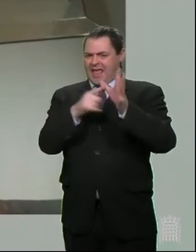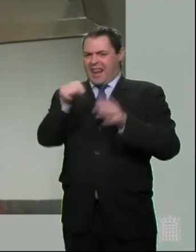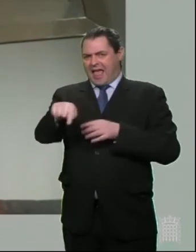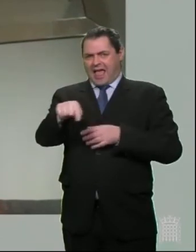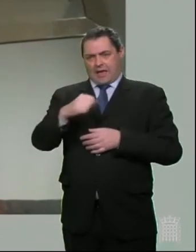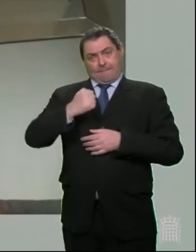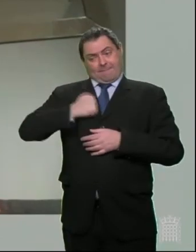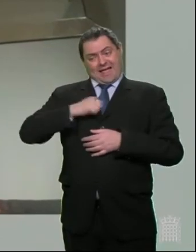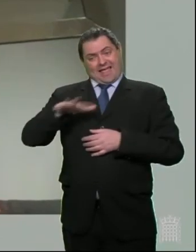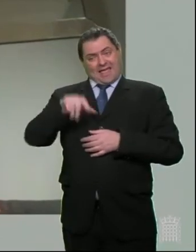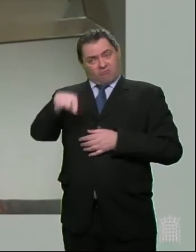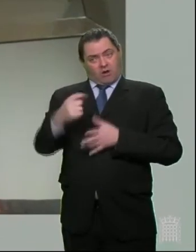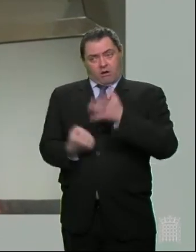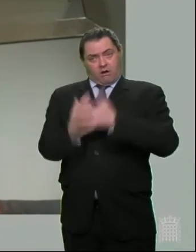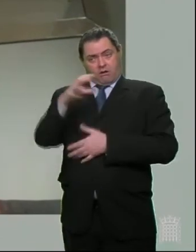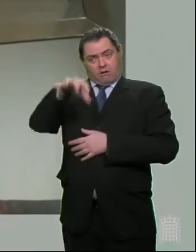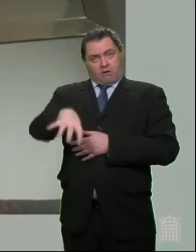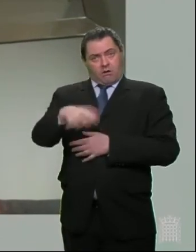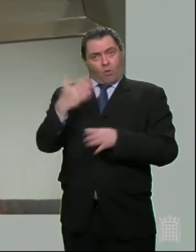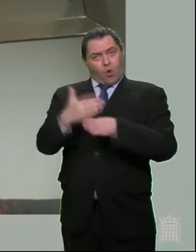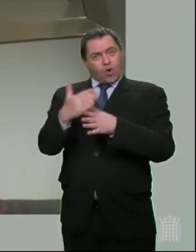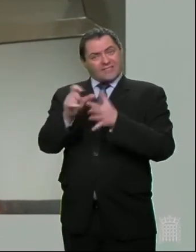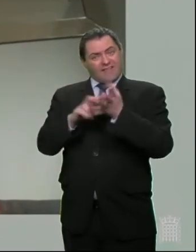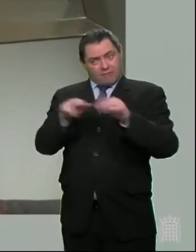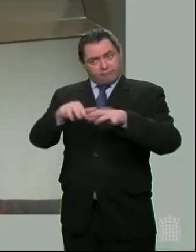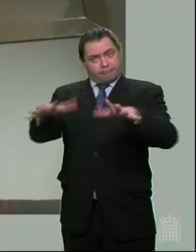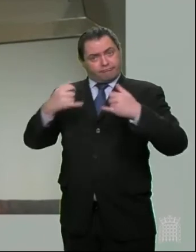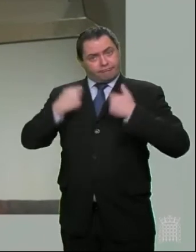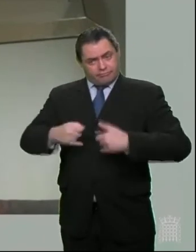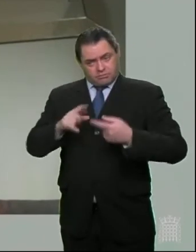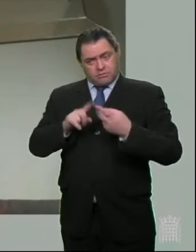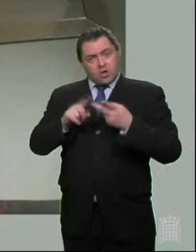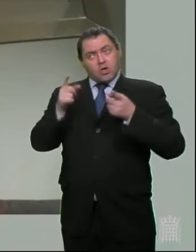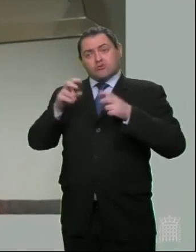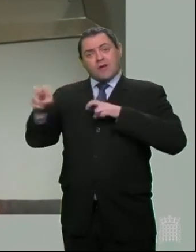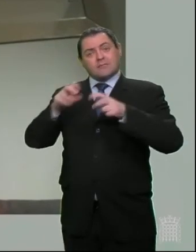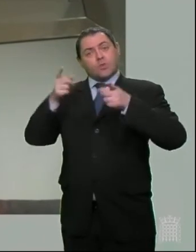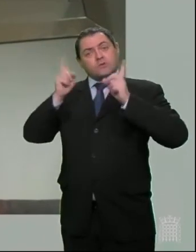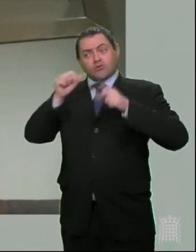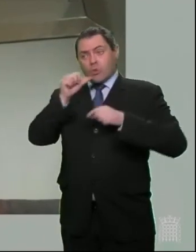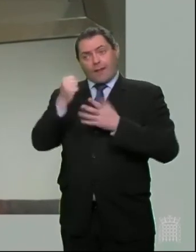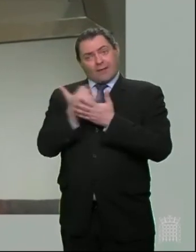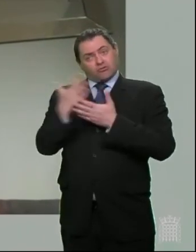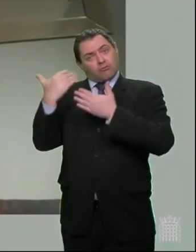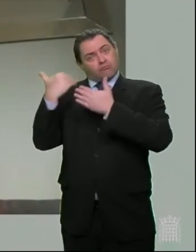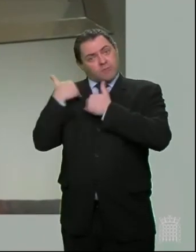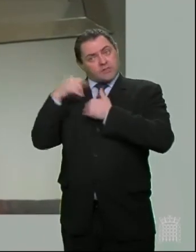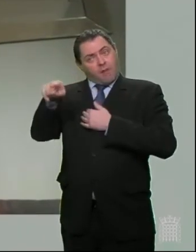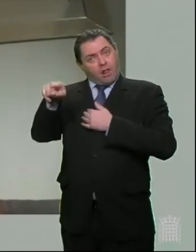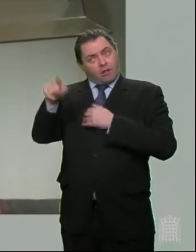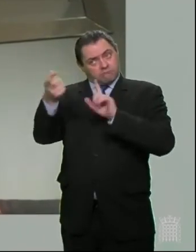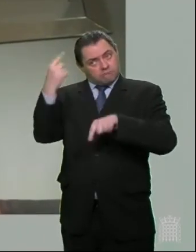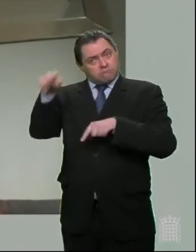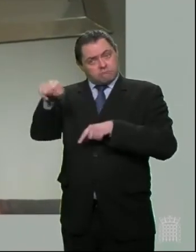my constituency? And will he also ensure that his Transport Secretary is held accountable for the inexcusable